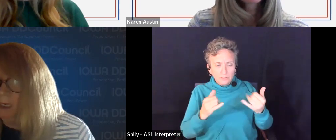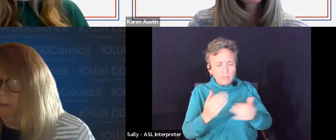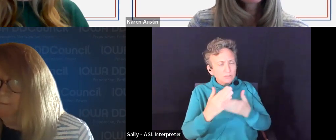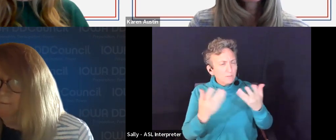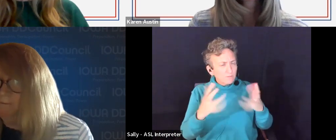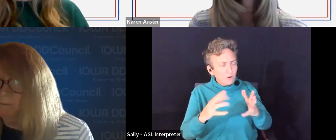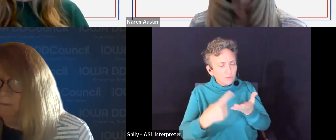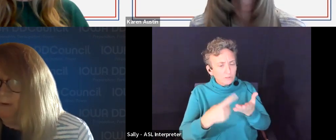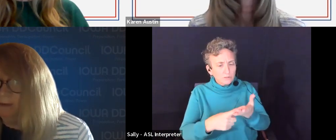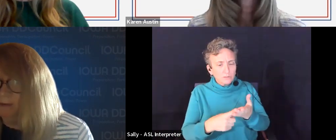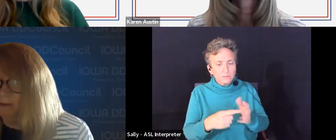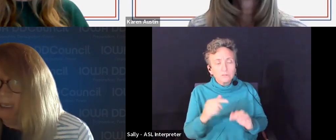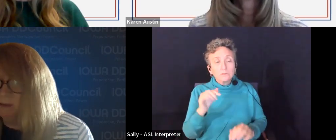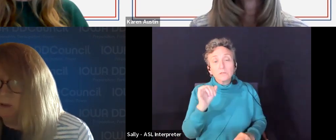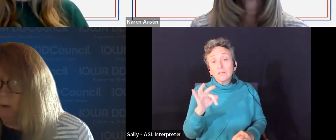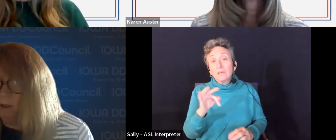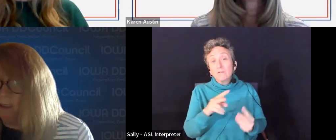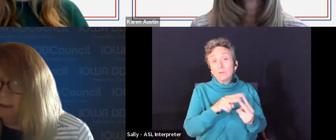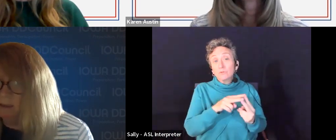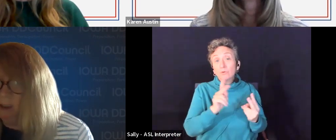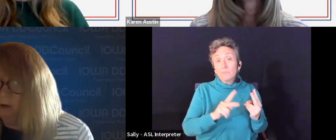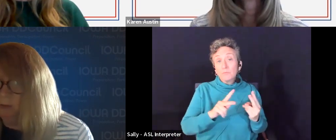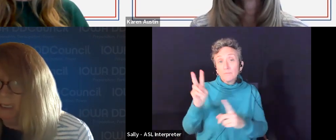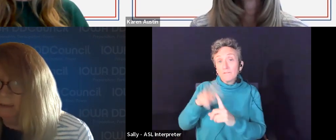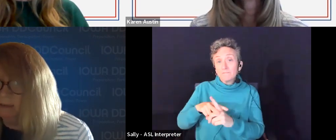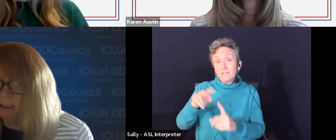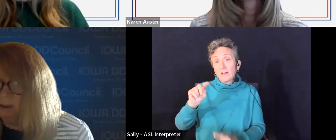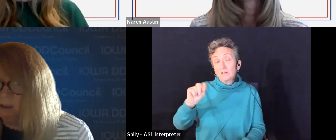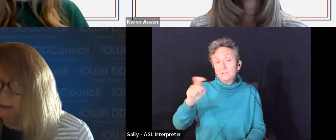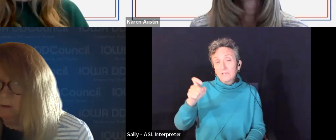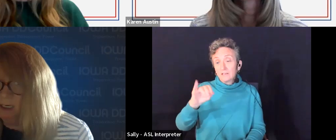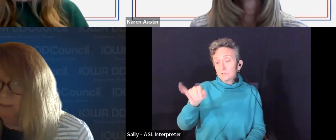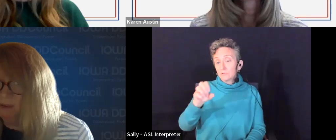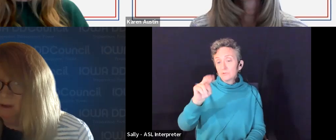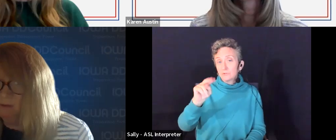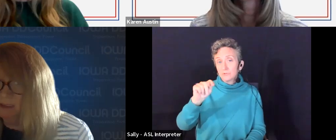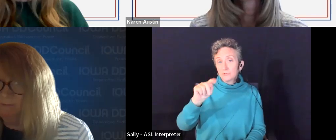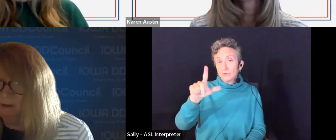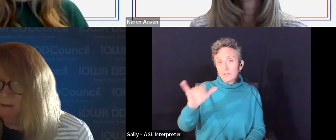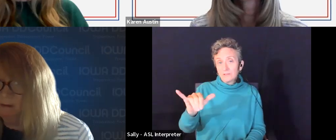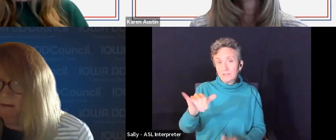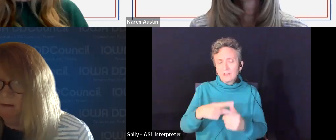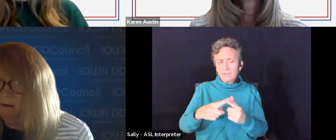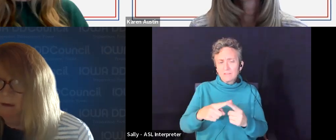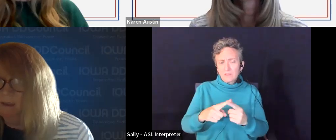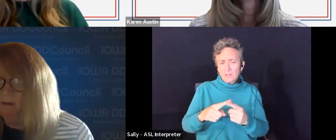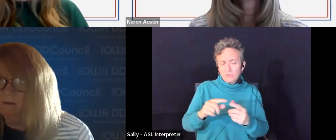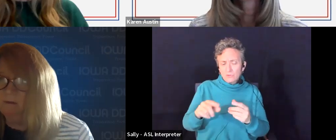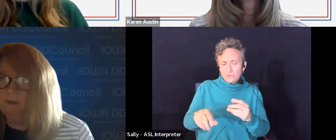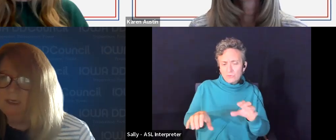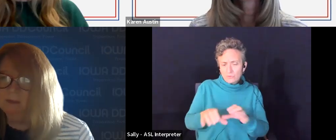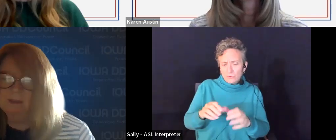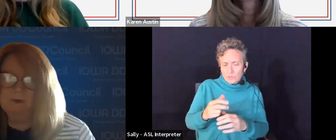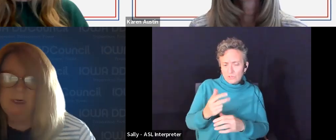If a couple files taxes jointly, is the eligible tax deduction 2 times the